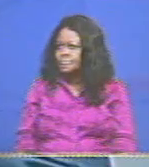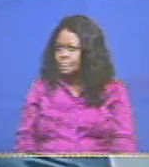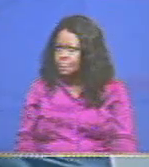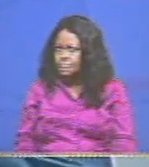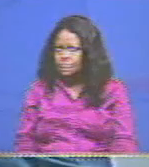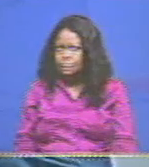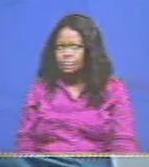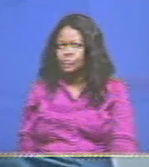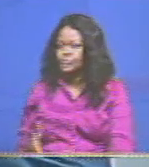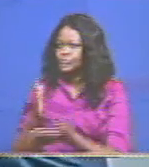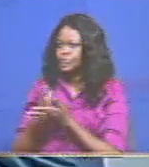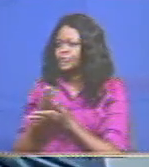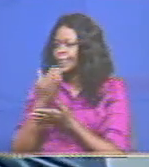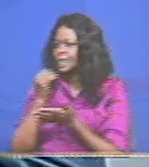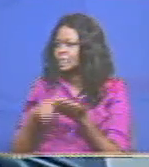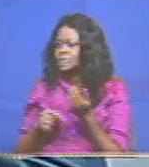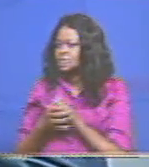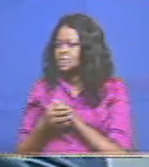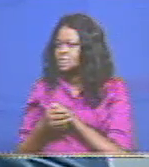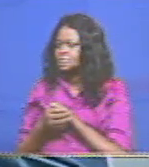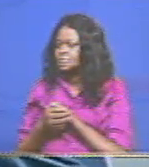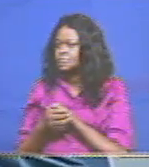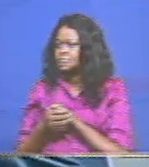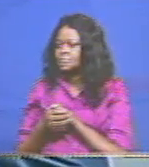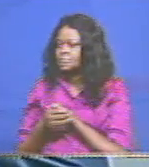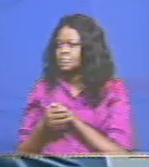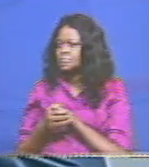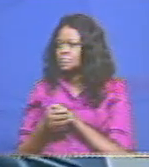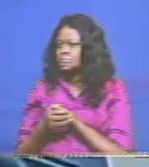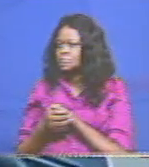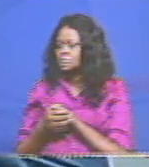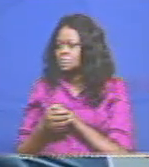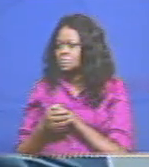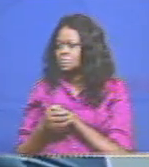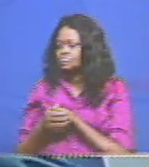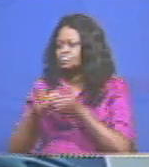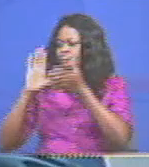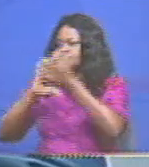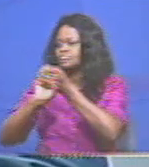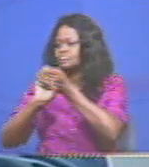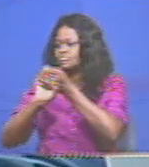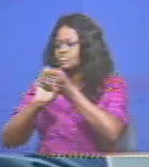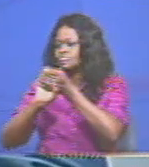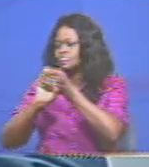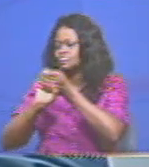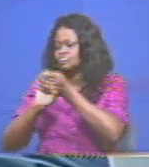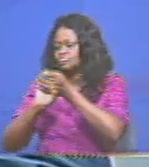is that, in mm-hmm. fact, the leaving a handshake aside, mm-hmm.